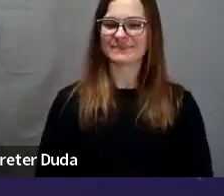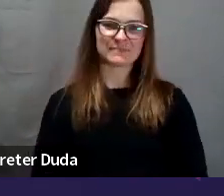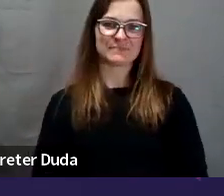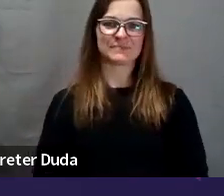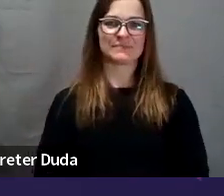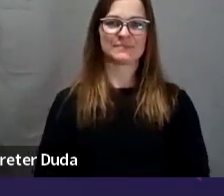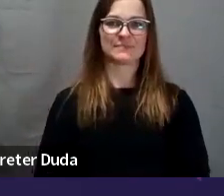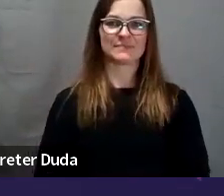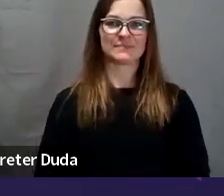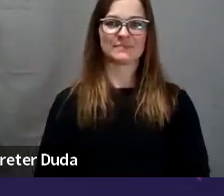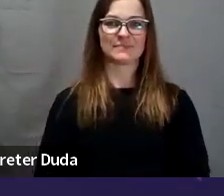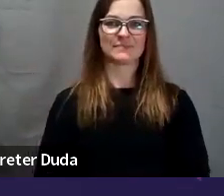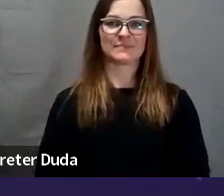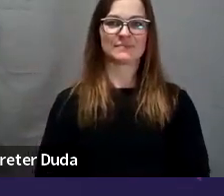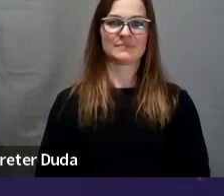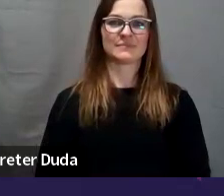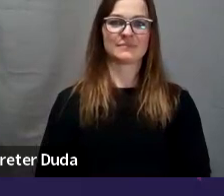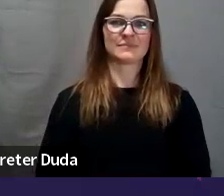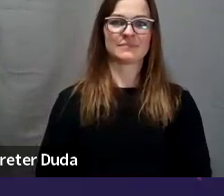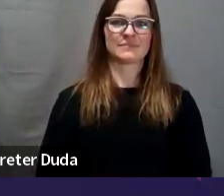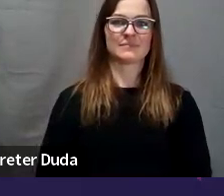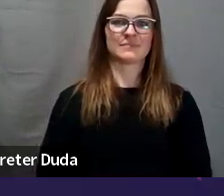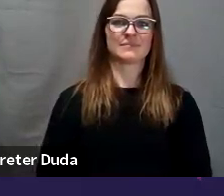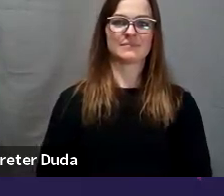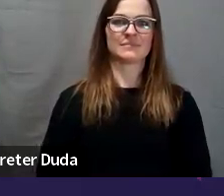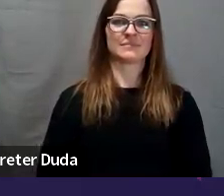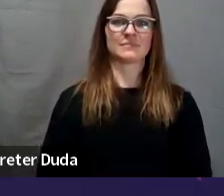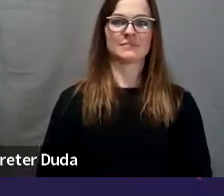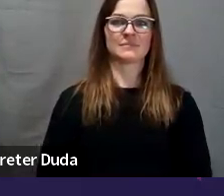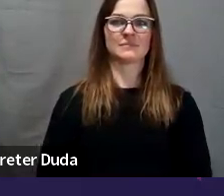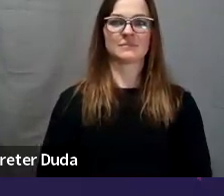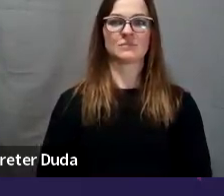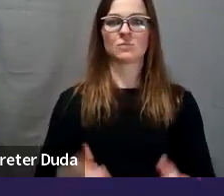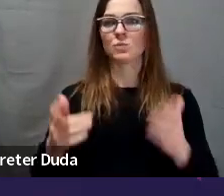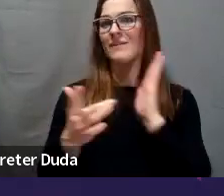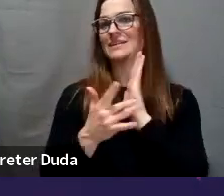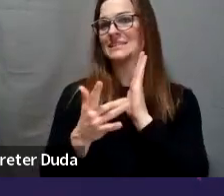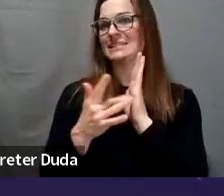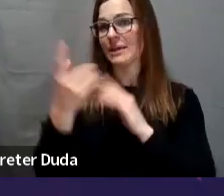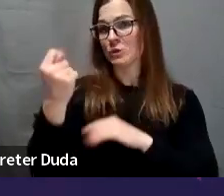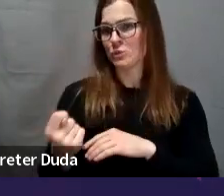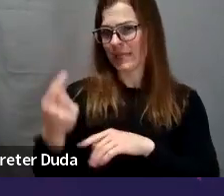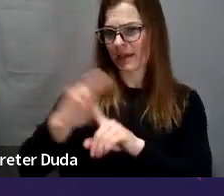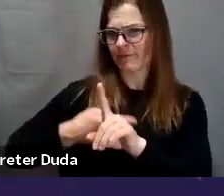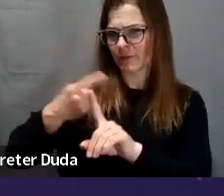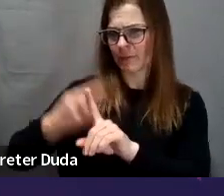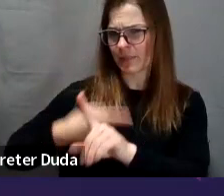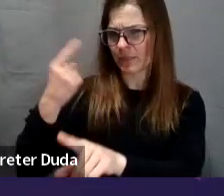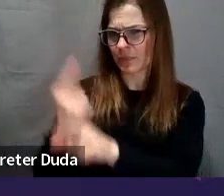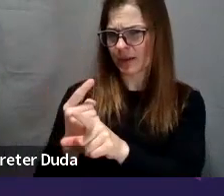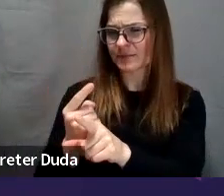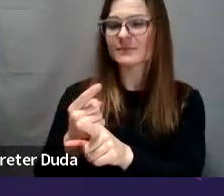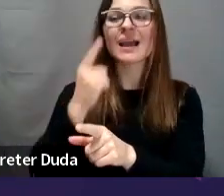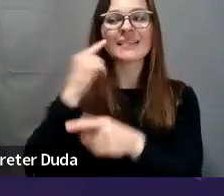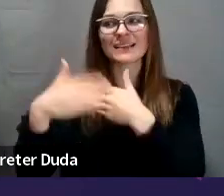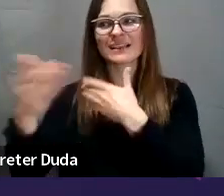We have a Tech Tuesday. What is it now? Every month, Abby? Yep, and I believe the next one's